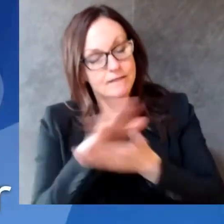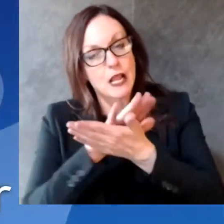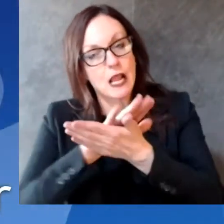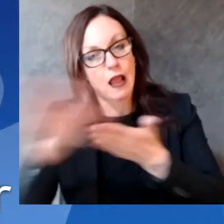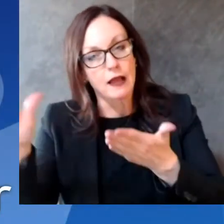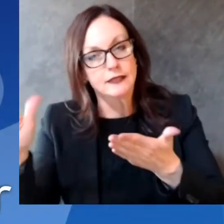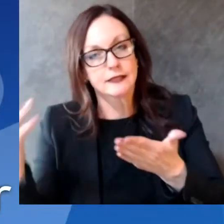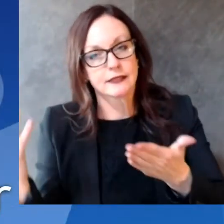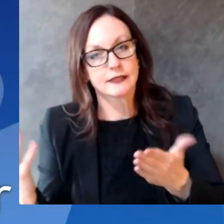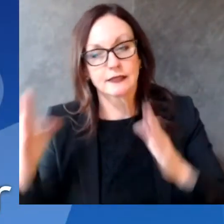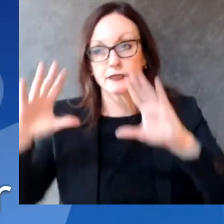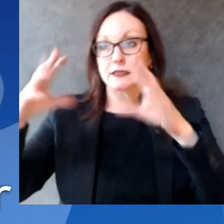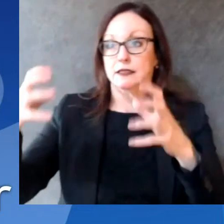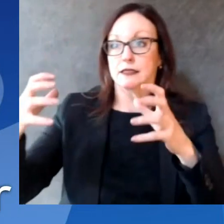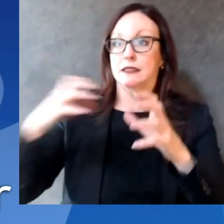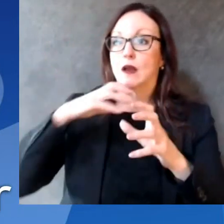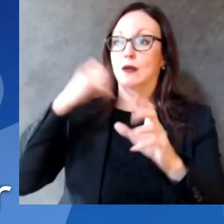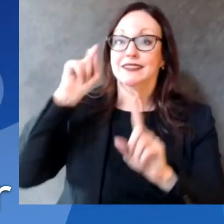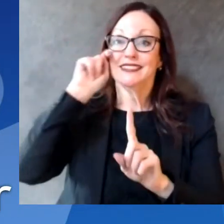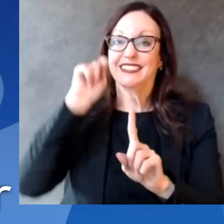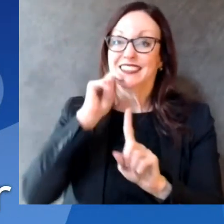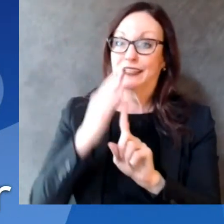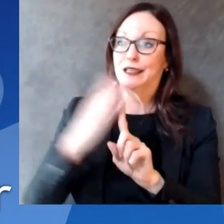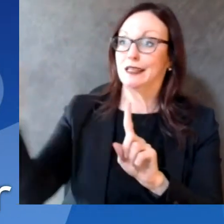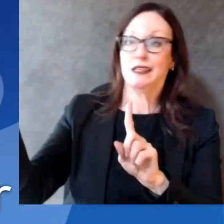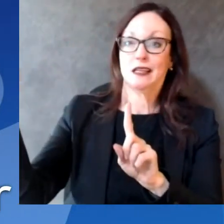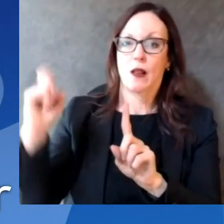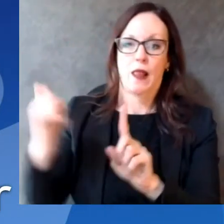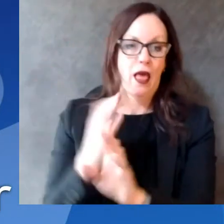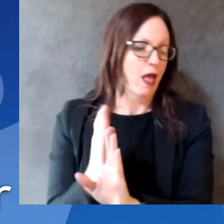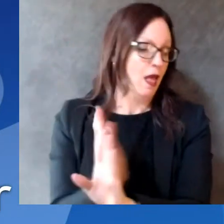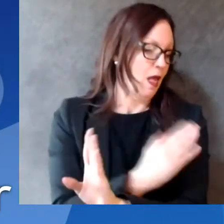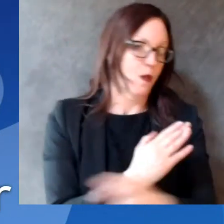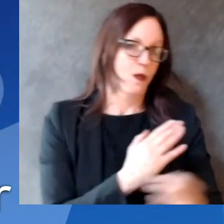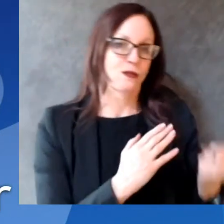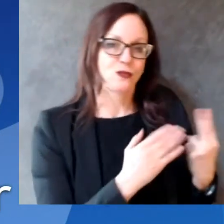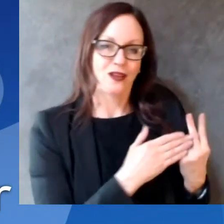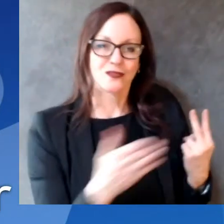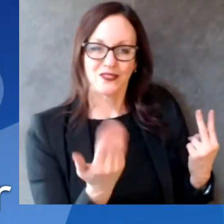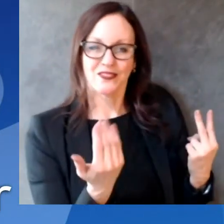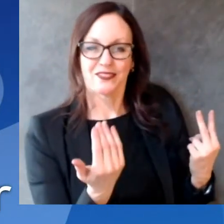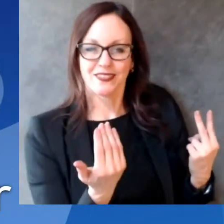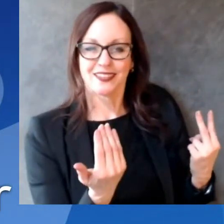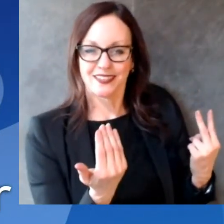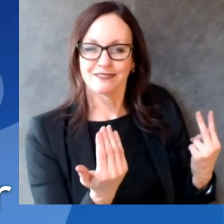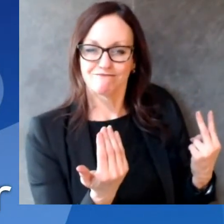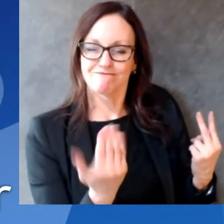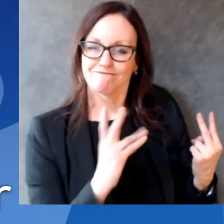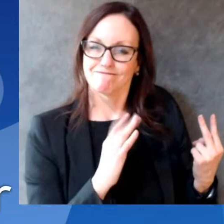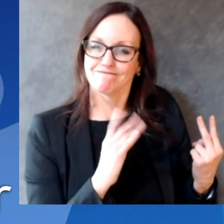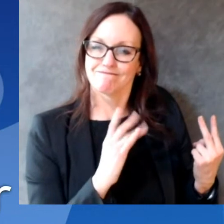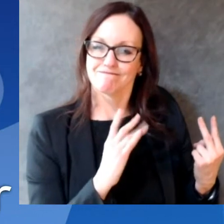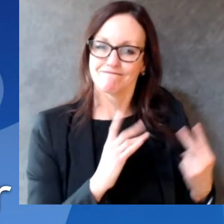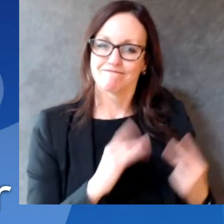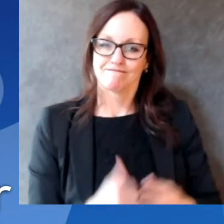Thank you for that. Next question goes to Danny Maxwell at WKOW. Danny.